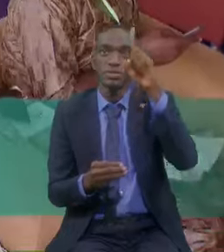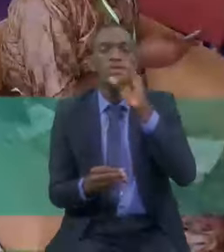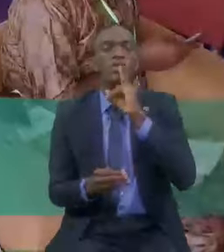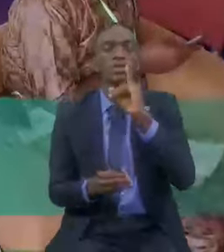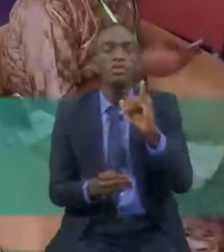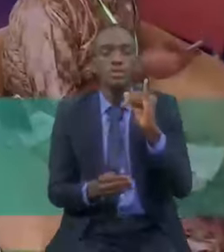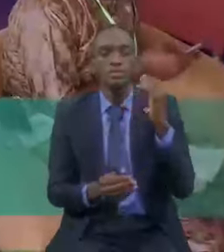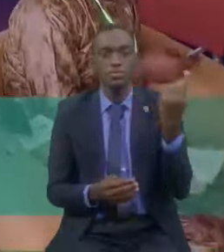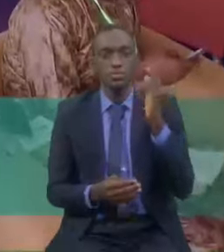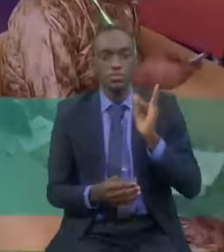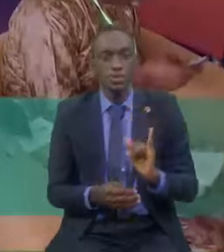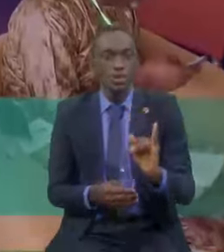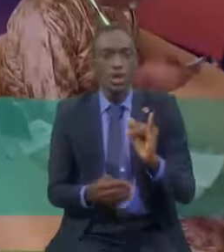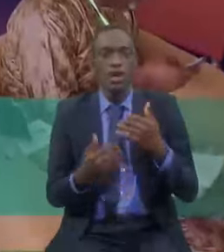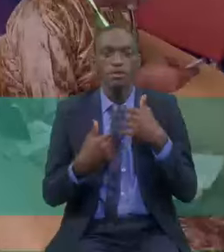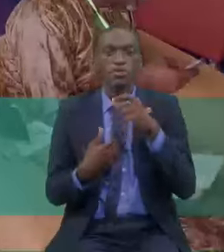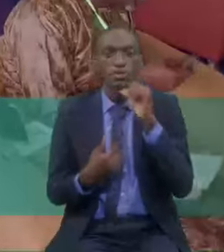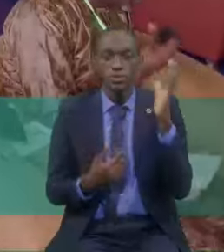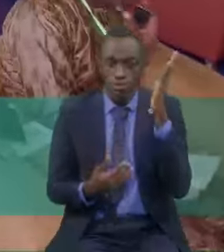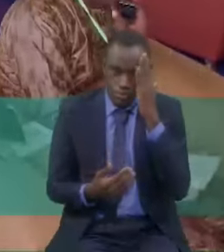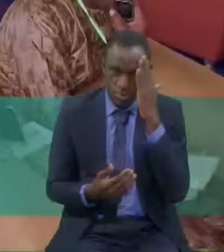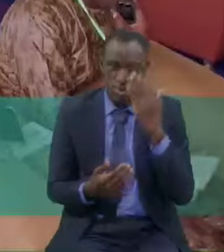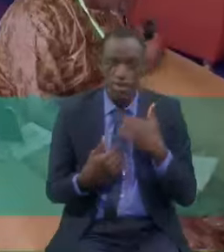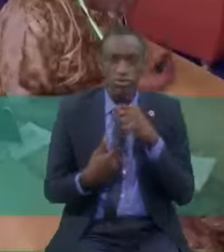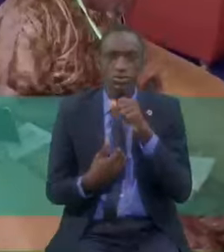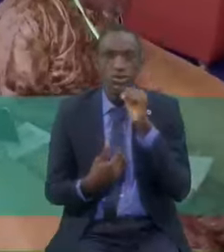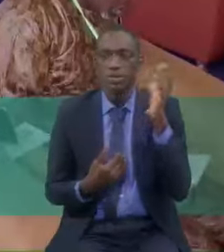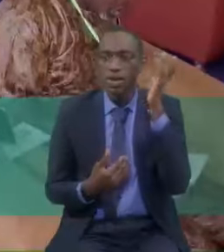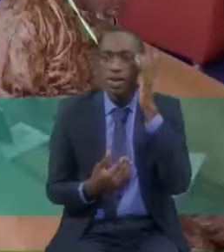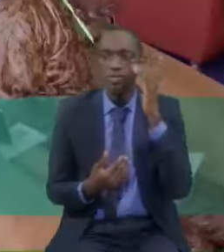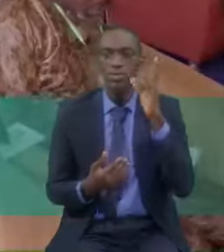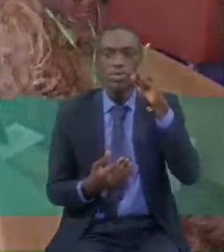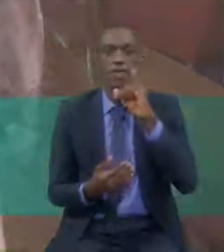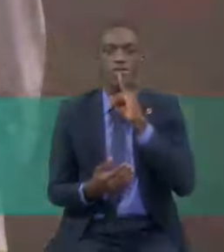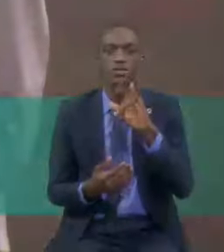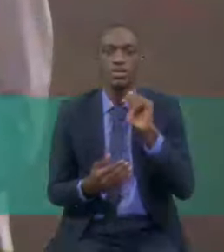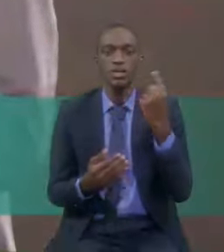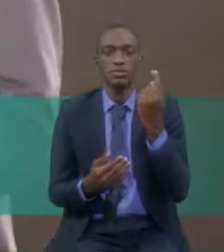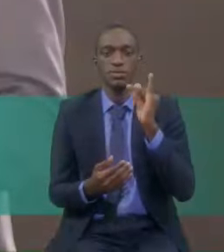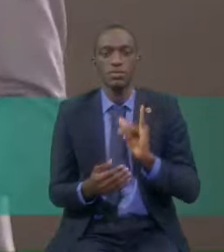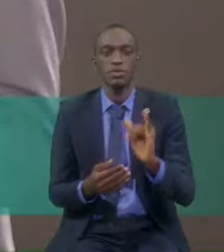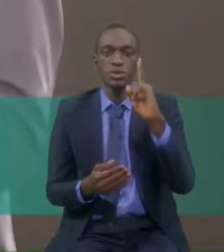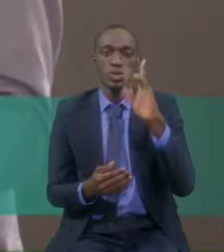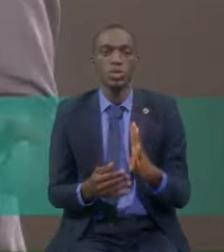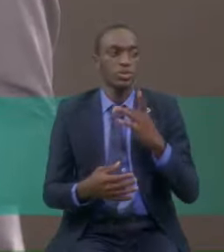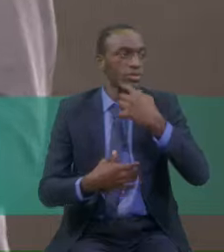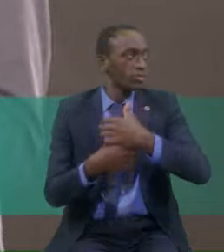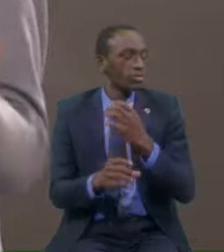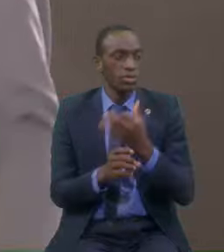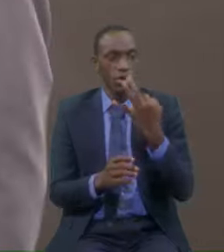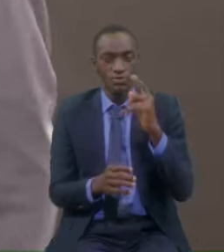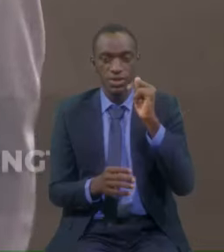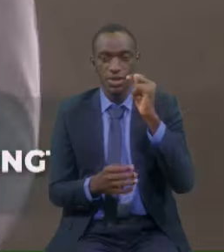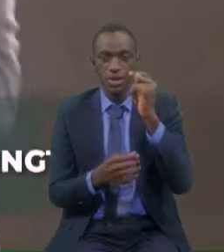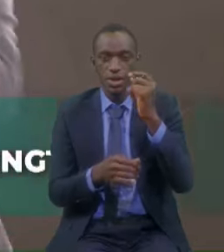the everlasting God, the Lord, the creator of the ends of the earth, think about that. He can recreate whatever needs